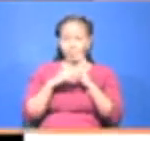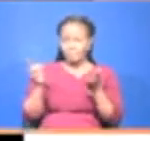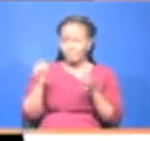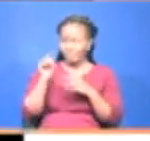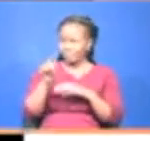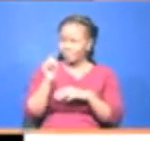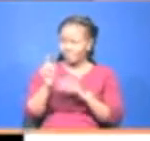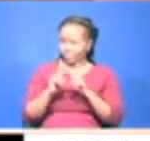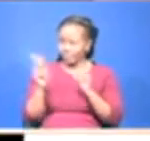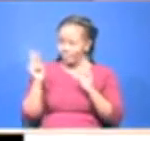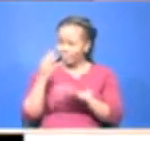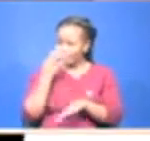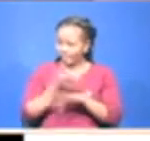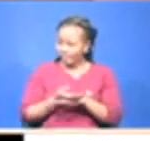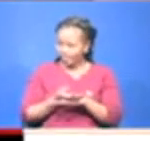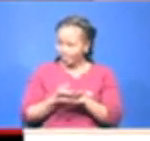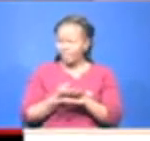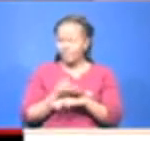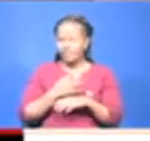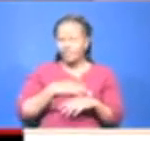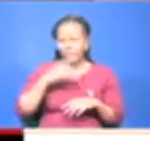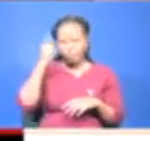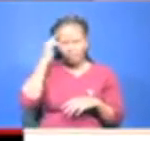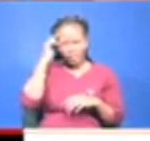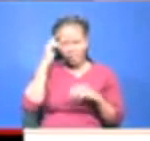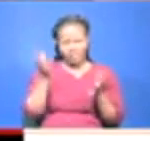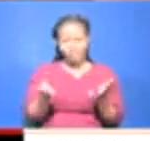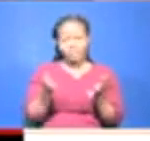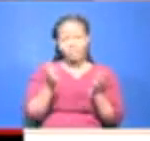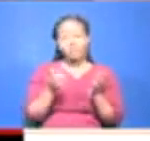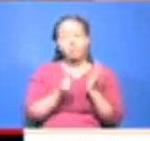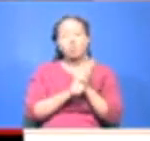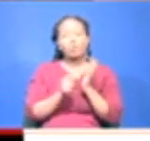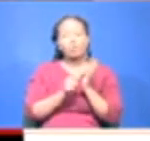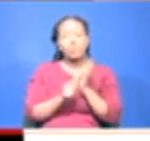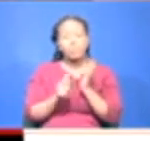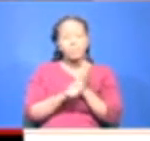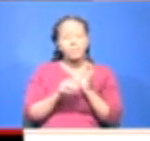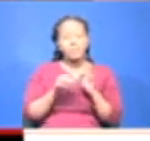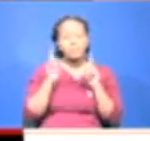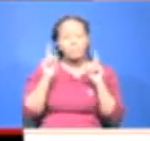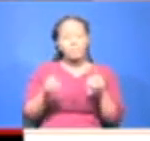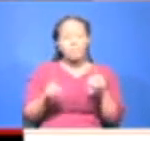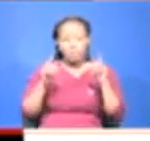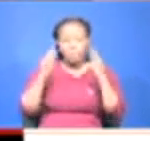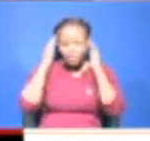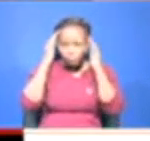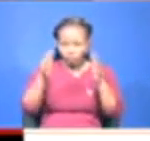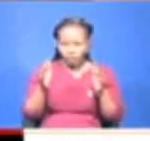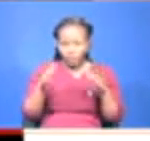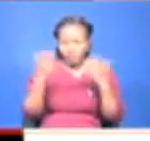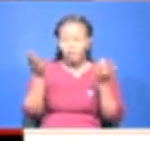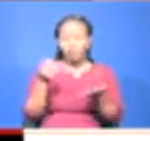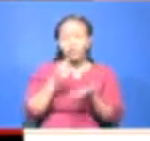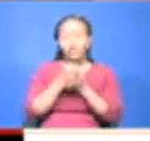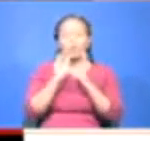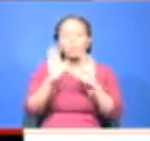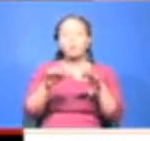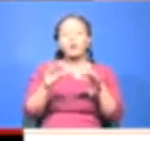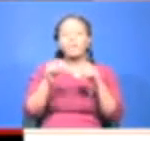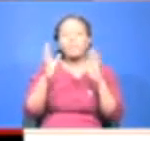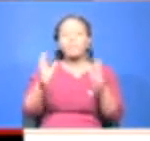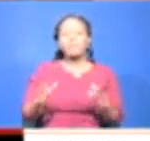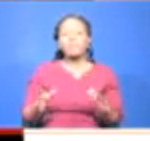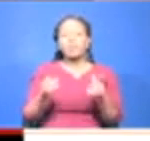think with maize, we need to look at it first as how do we enable farmers to keep cultivating and